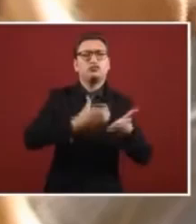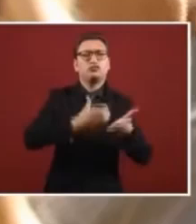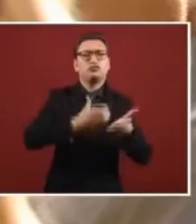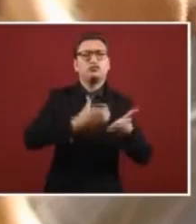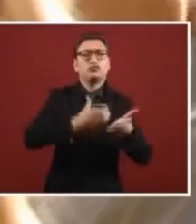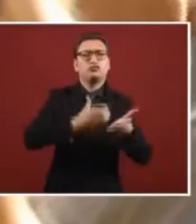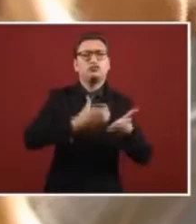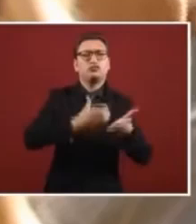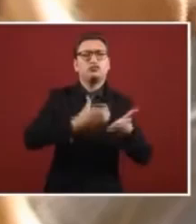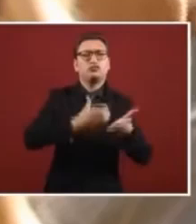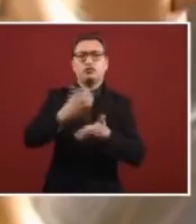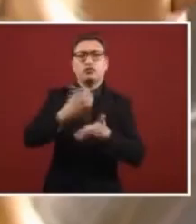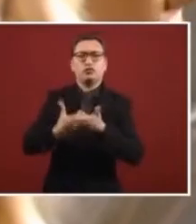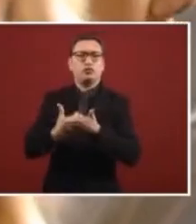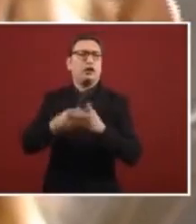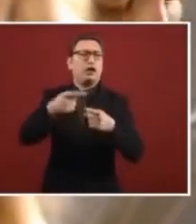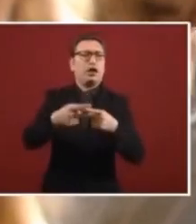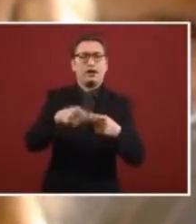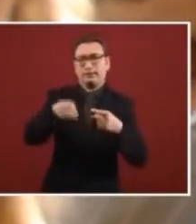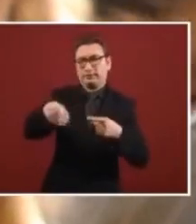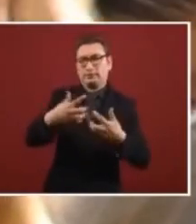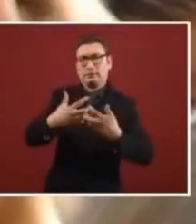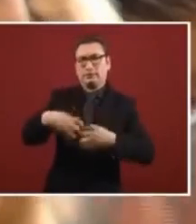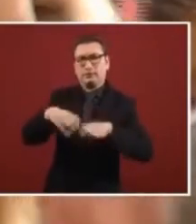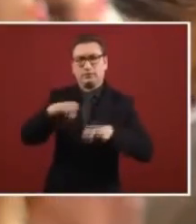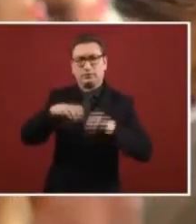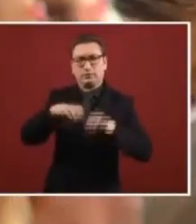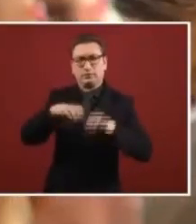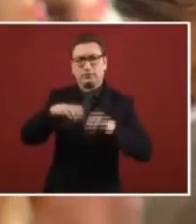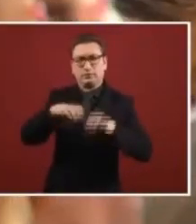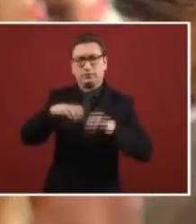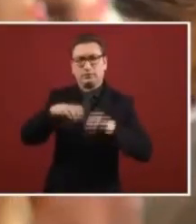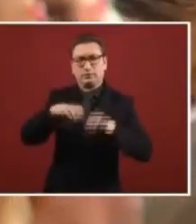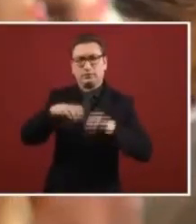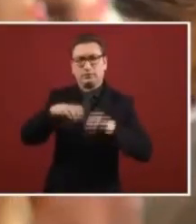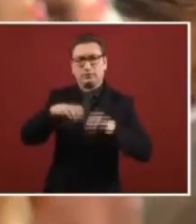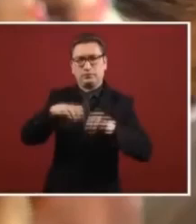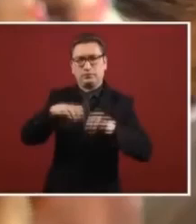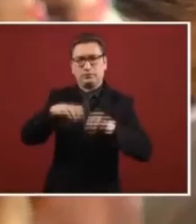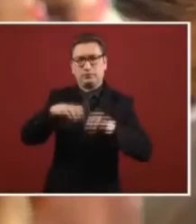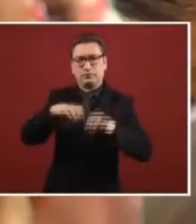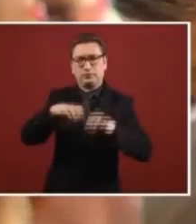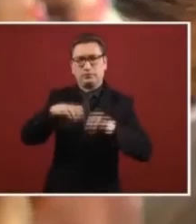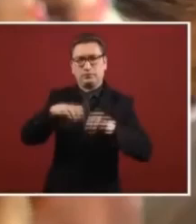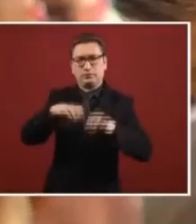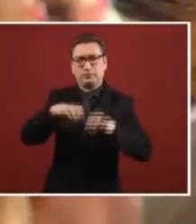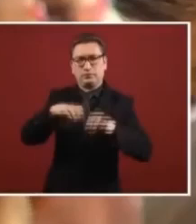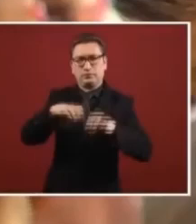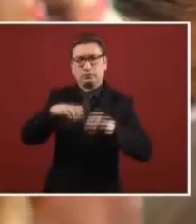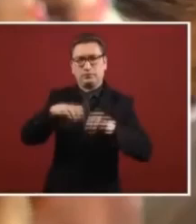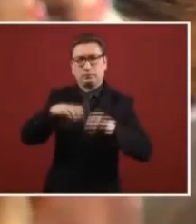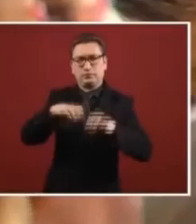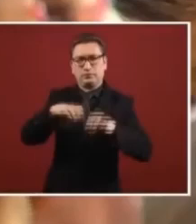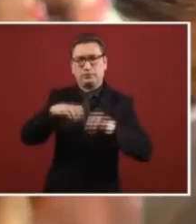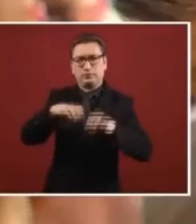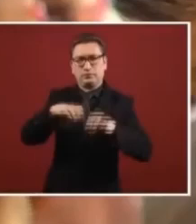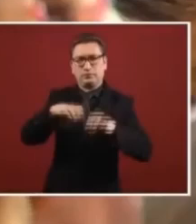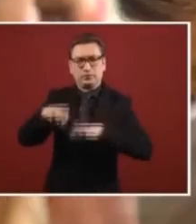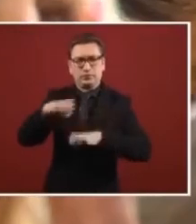they had some contracts empresas calificadoras como with qualifying companies. So they're like credit rating